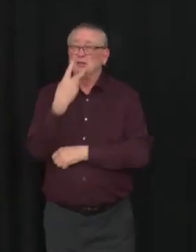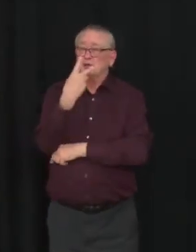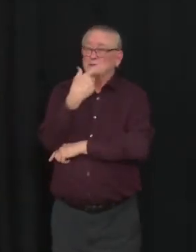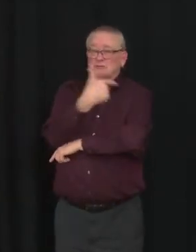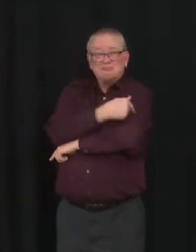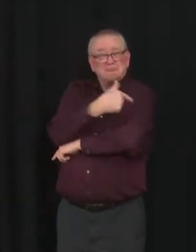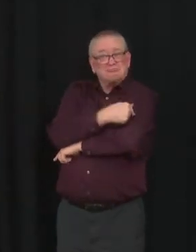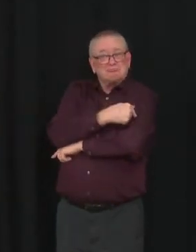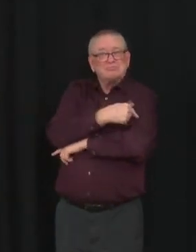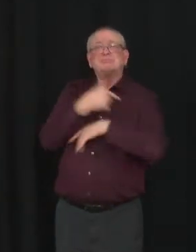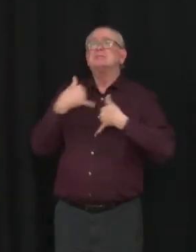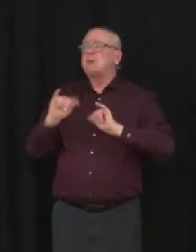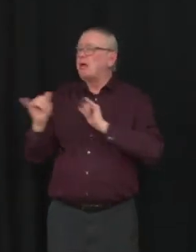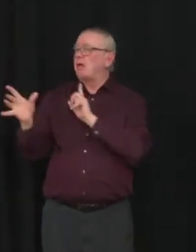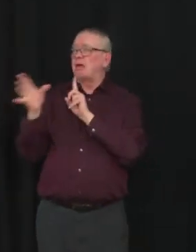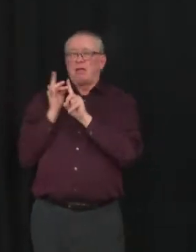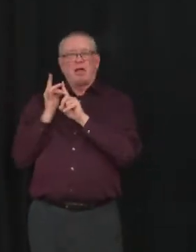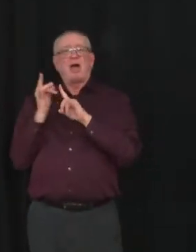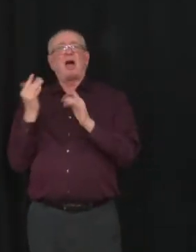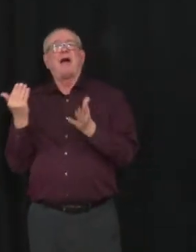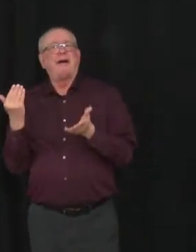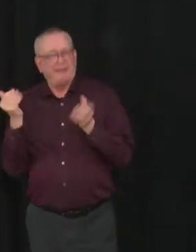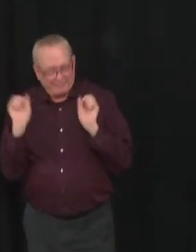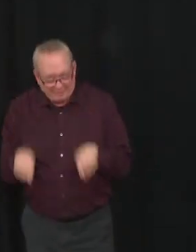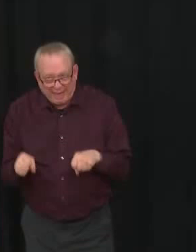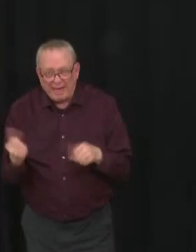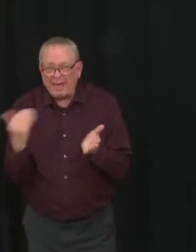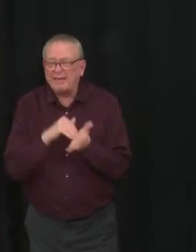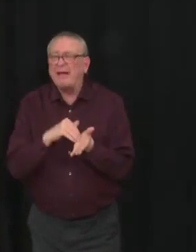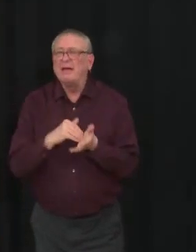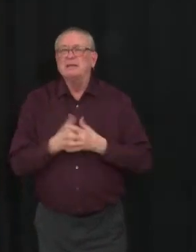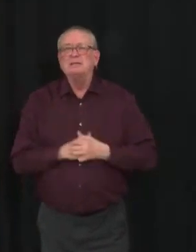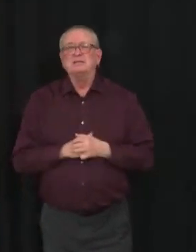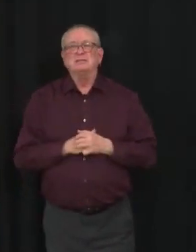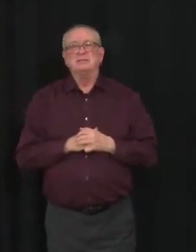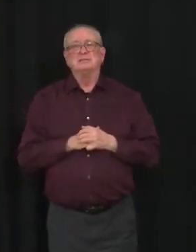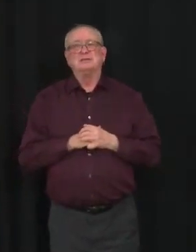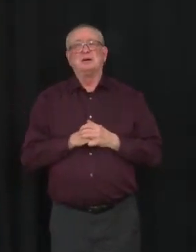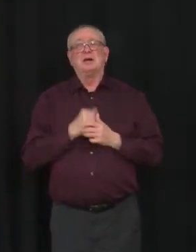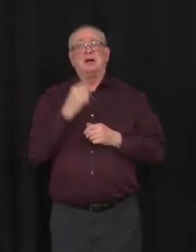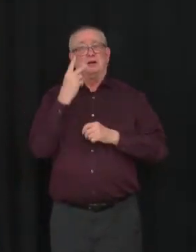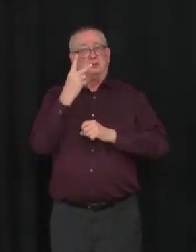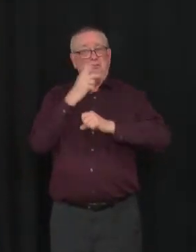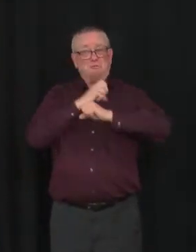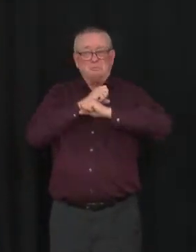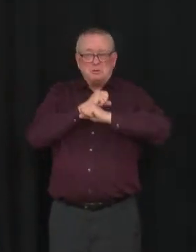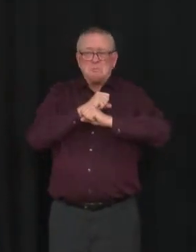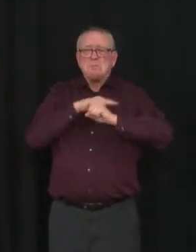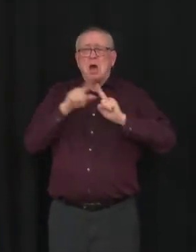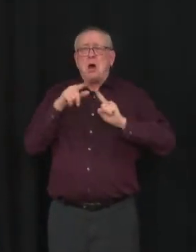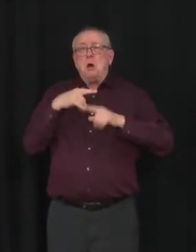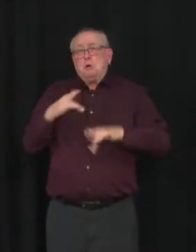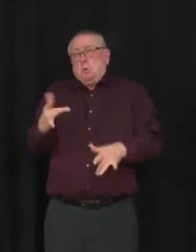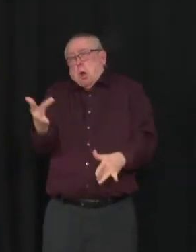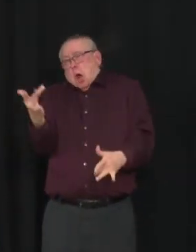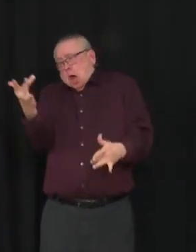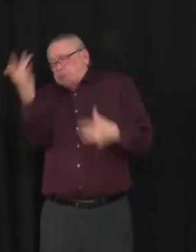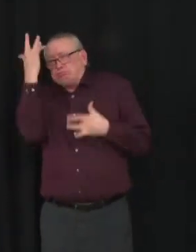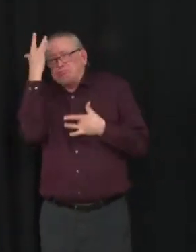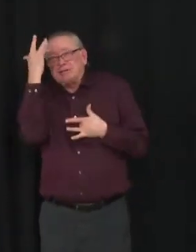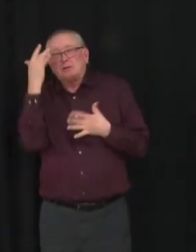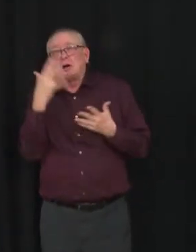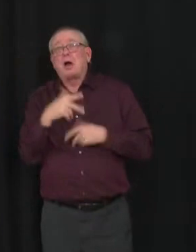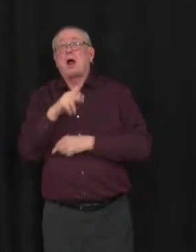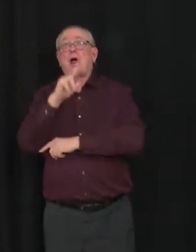still provide good protection from severe outcomes, but 3 doses are even better and also boost protection